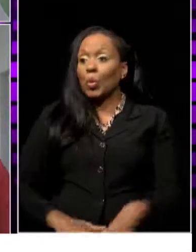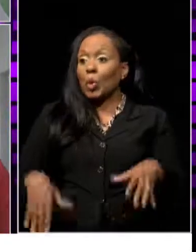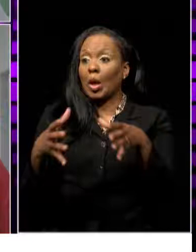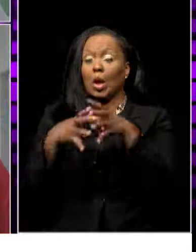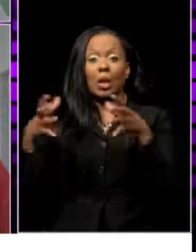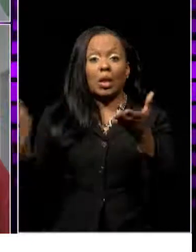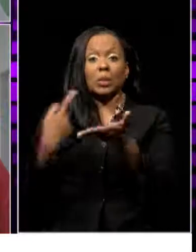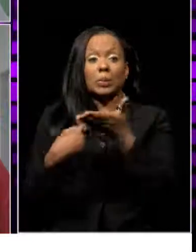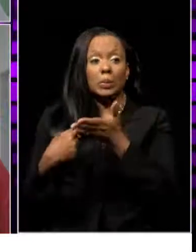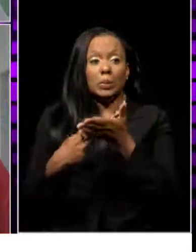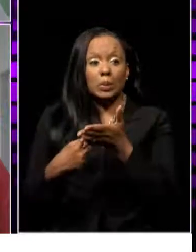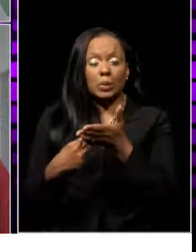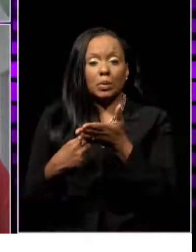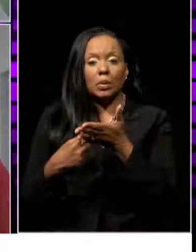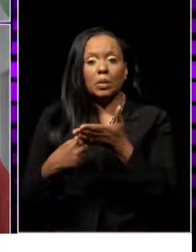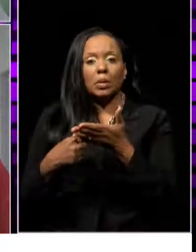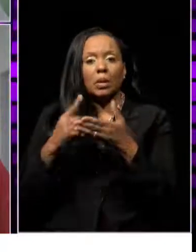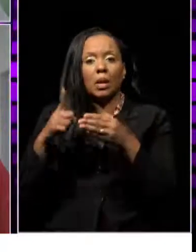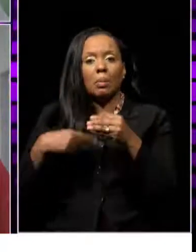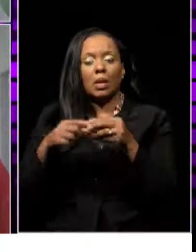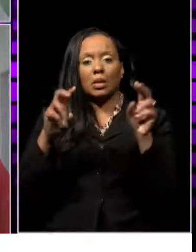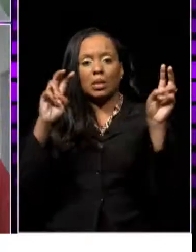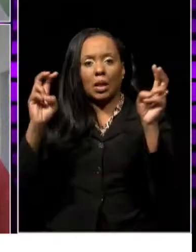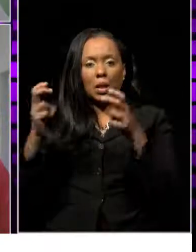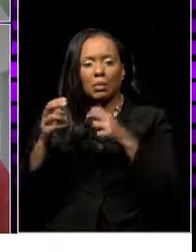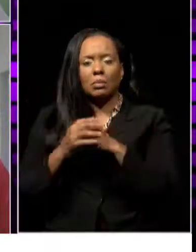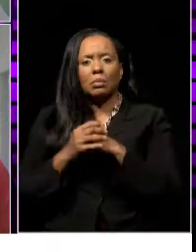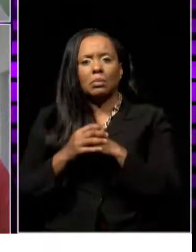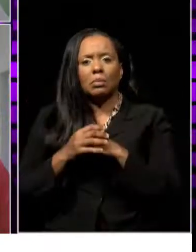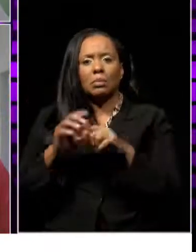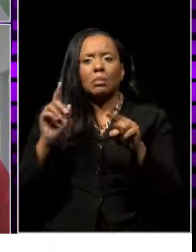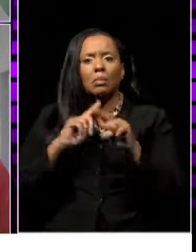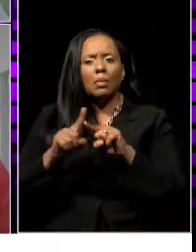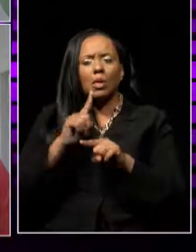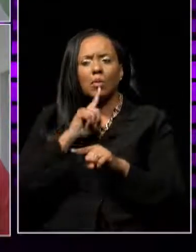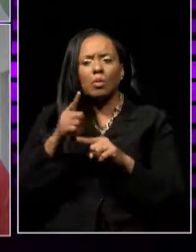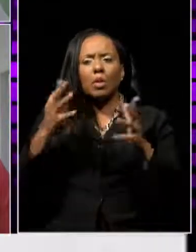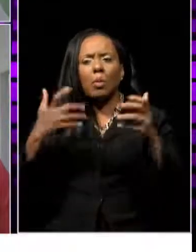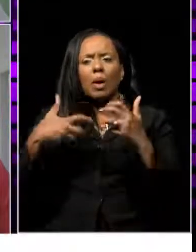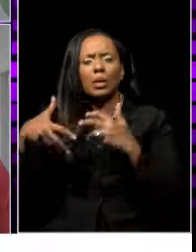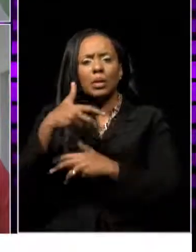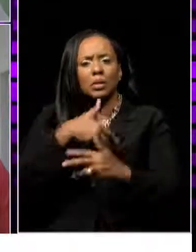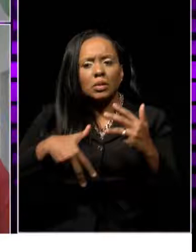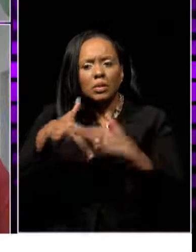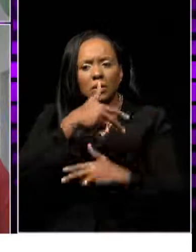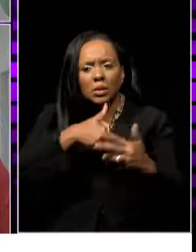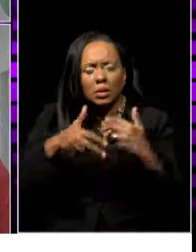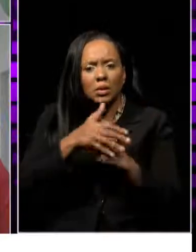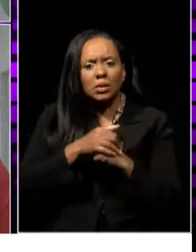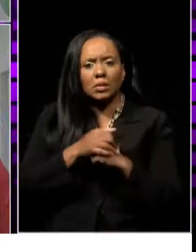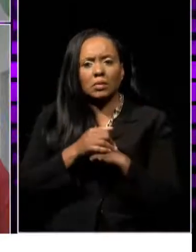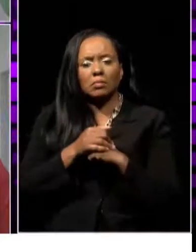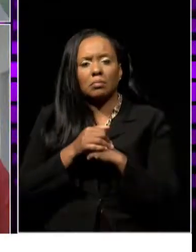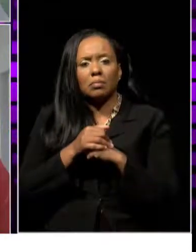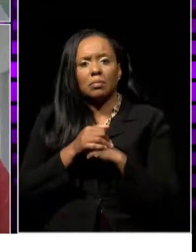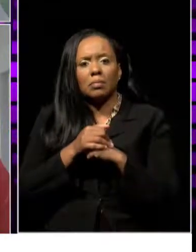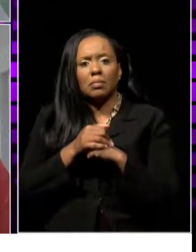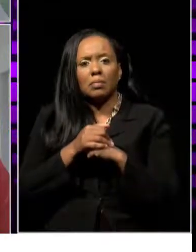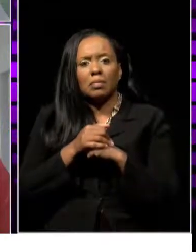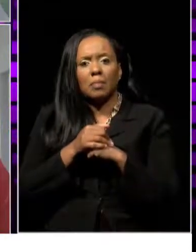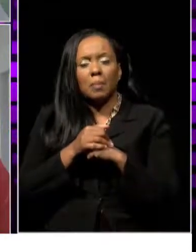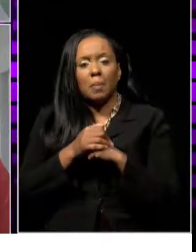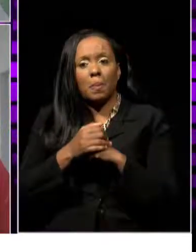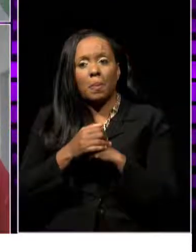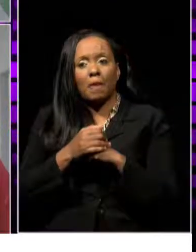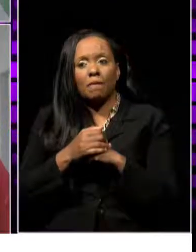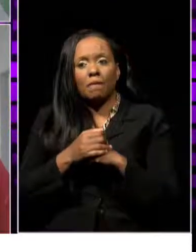that the only way to win the prize is to interact with us. And the most interactive listener or viewer is the one who will